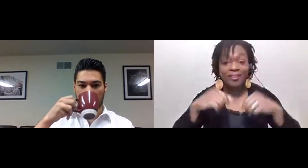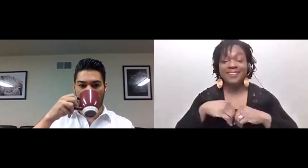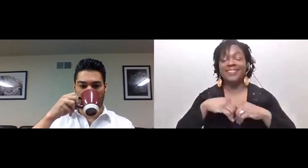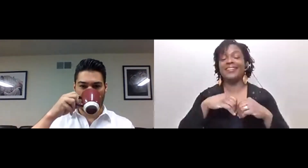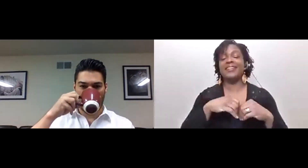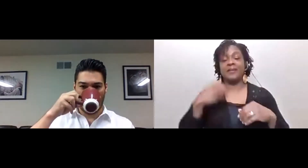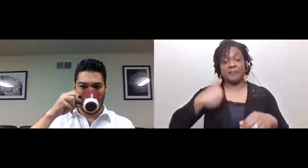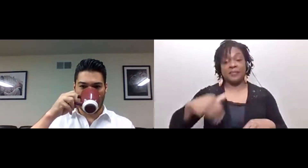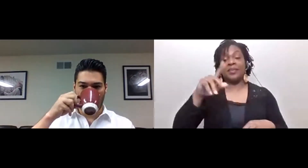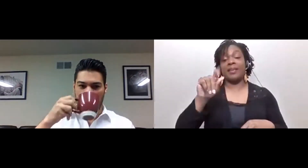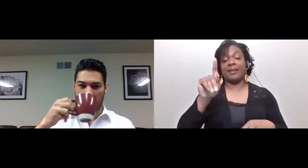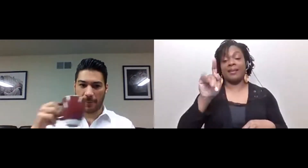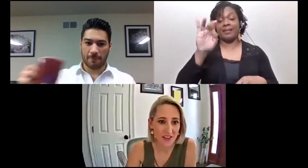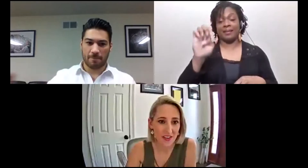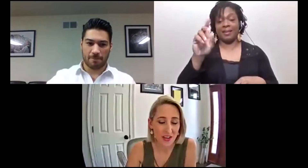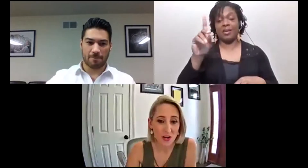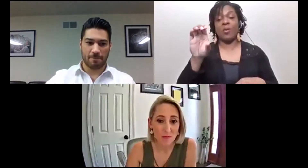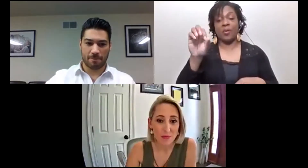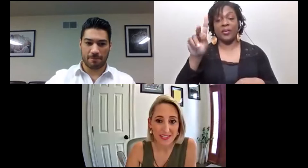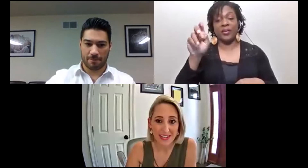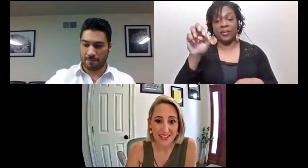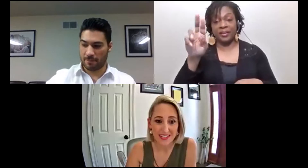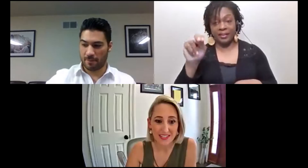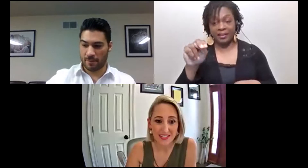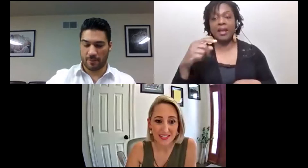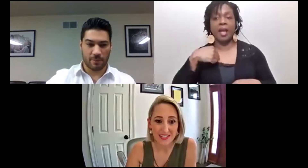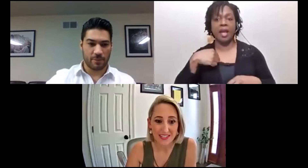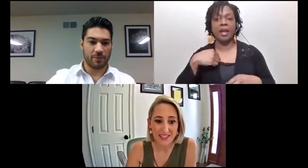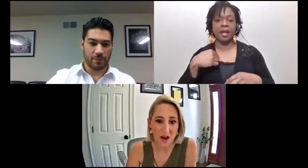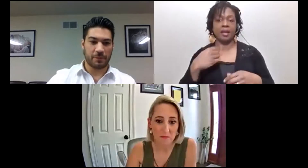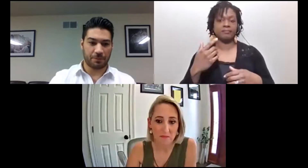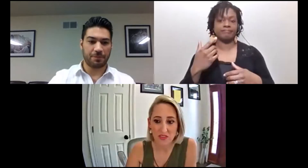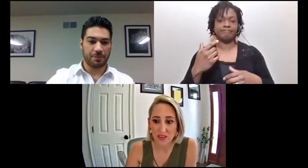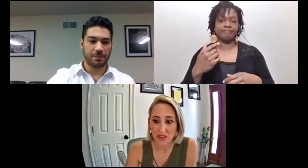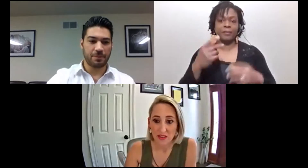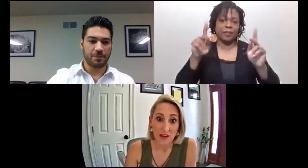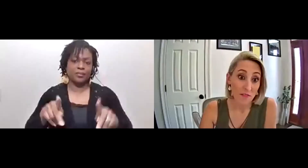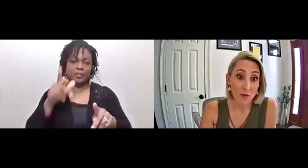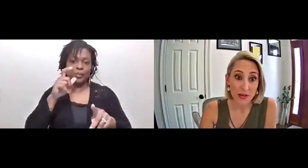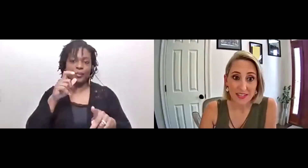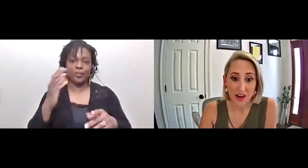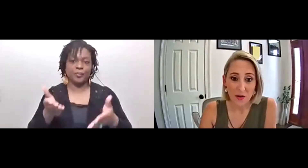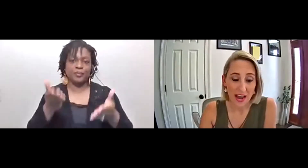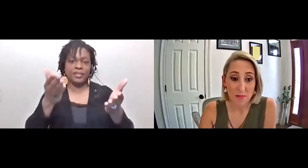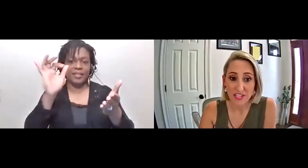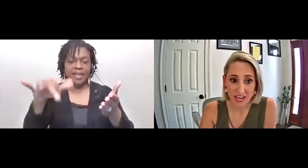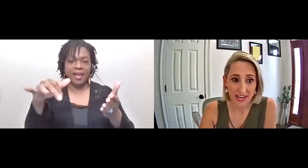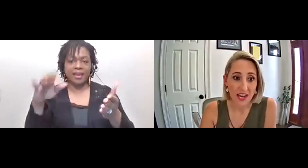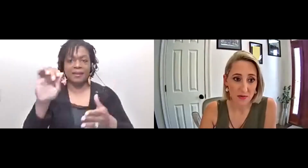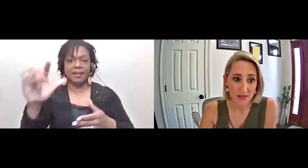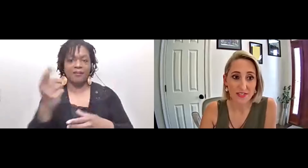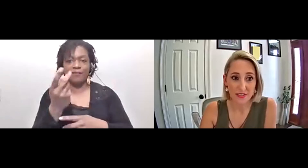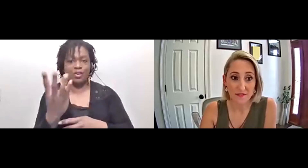this is Katie Corkin. I'm the one that presented this bill a few weeks ago, and I